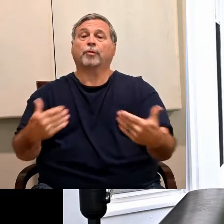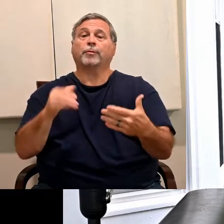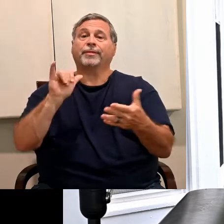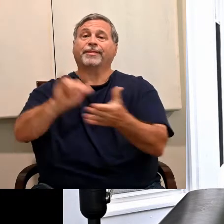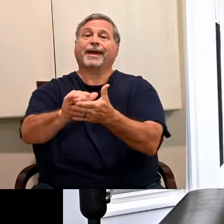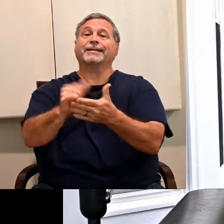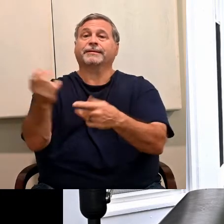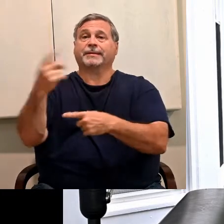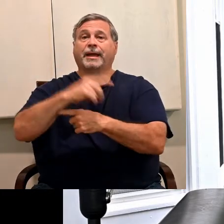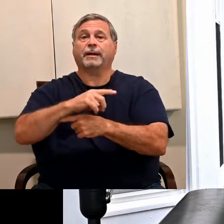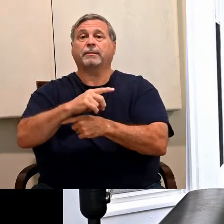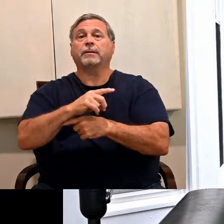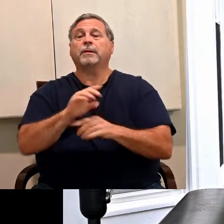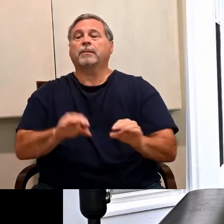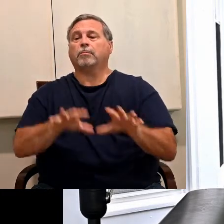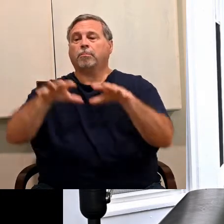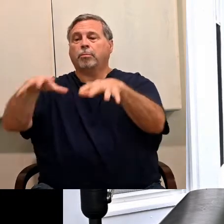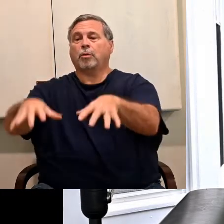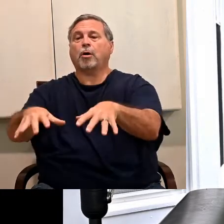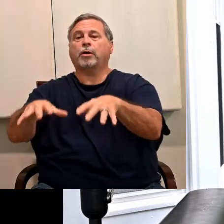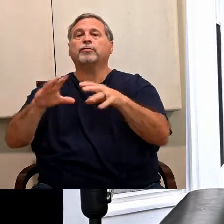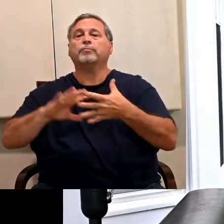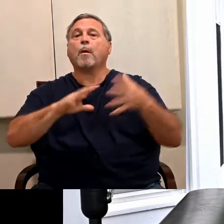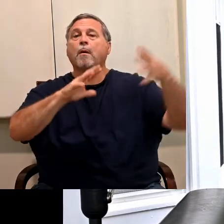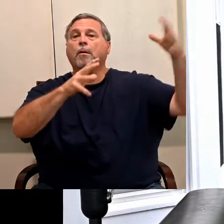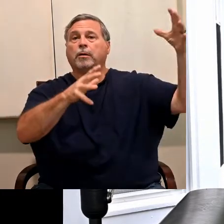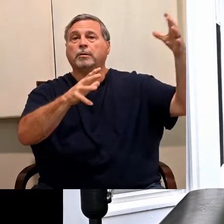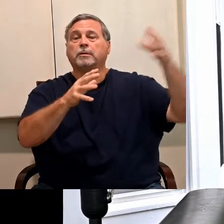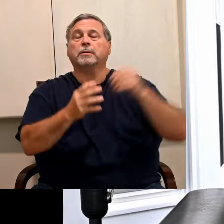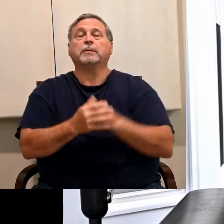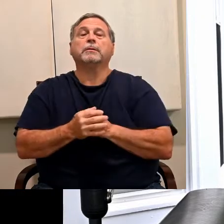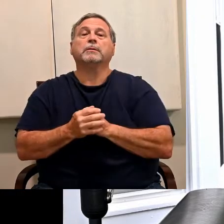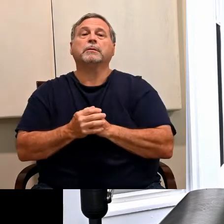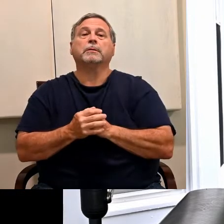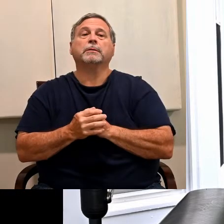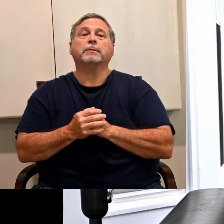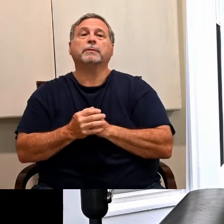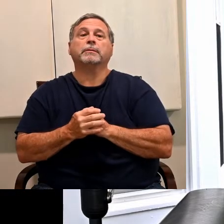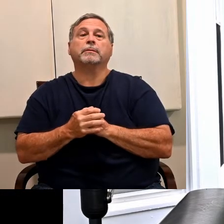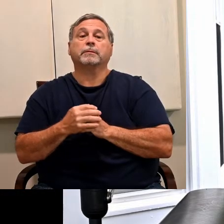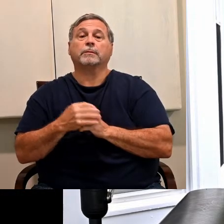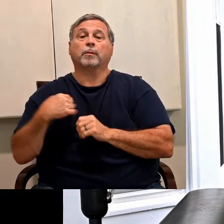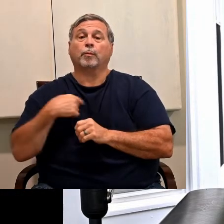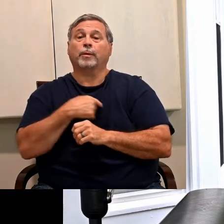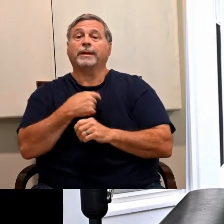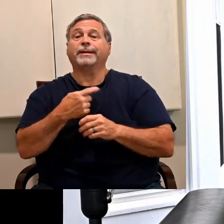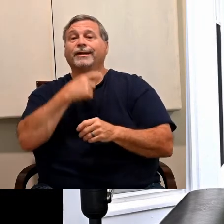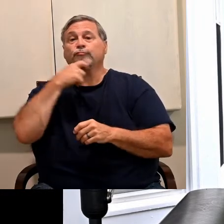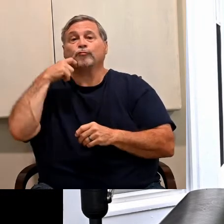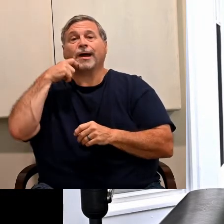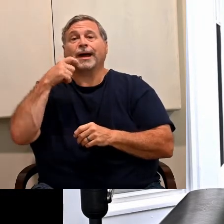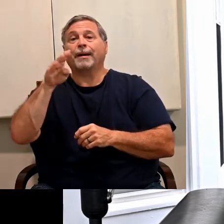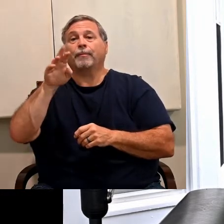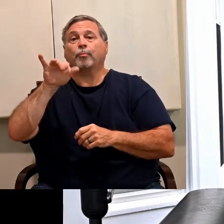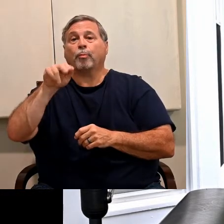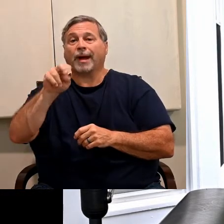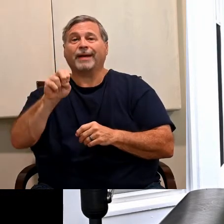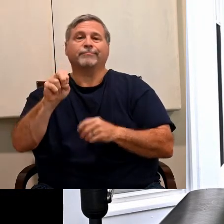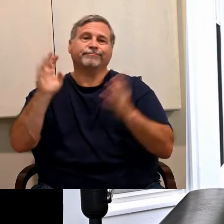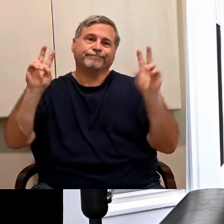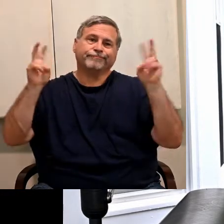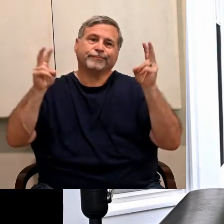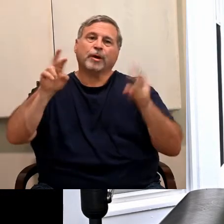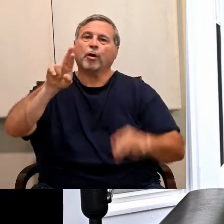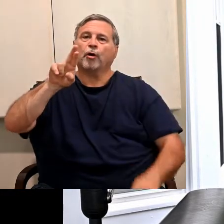difference. So we're actually going with that one today. We're going to put this on the smoker. Now, what we did is what's considered a